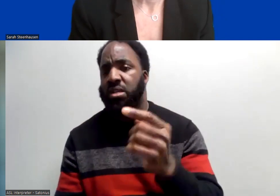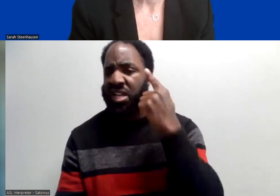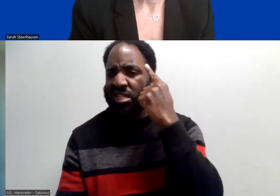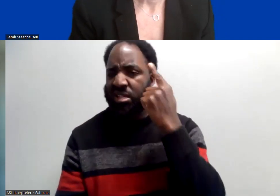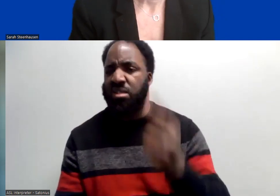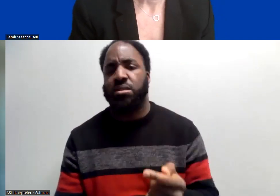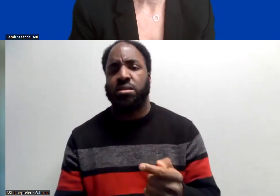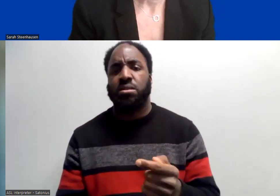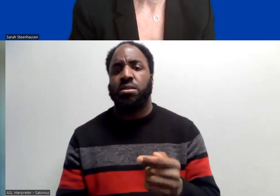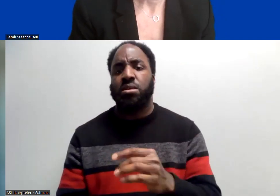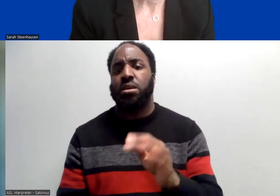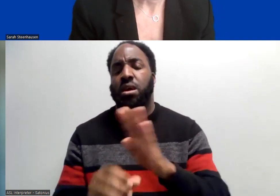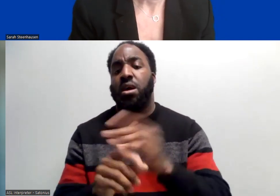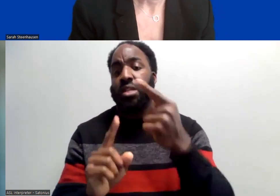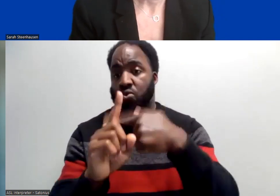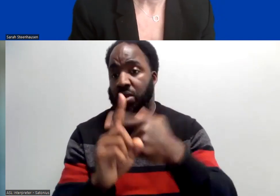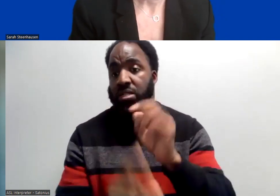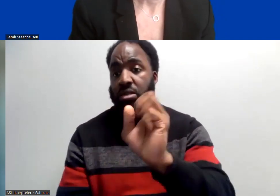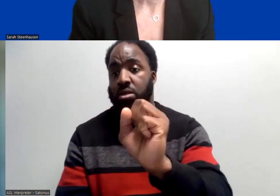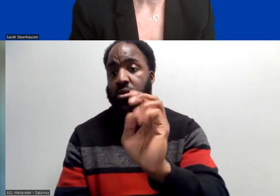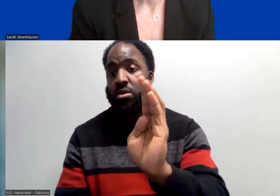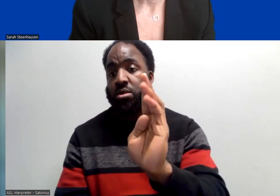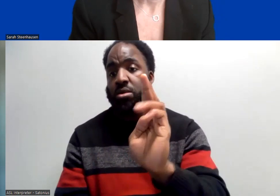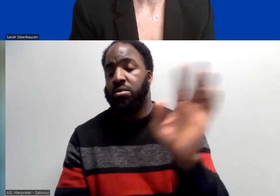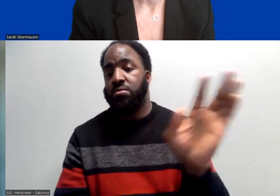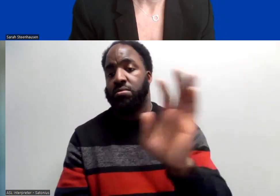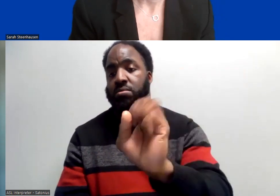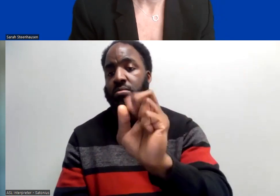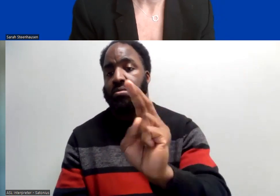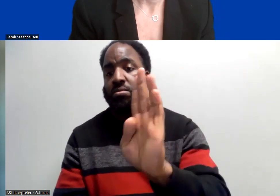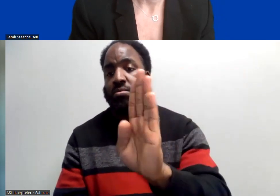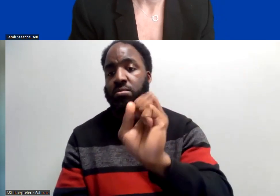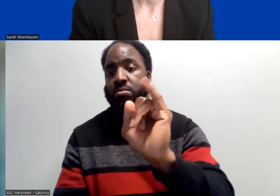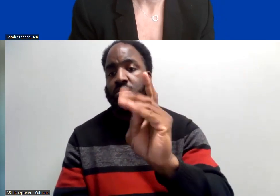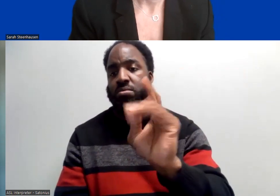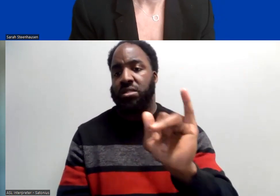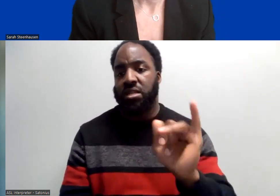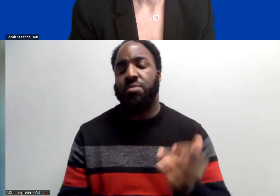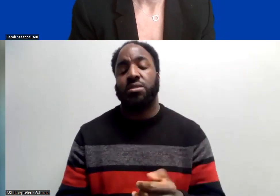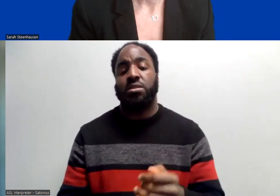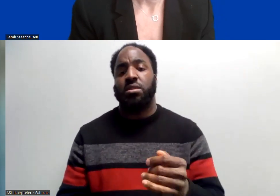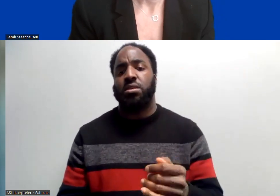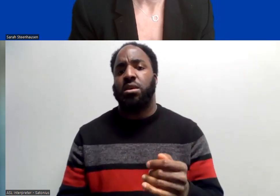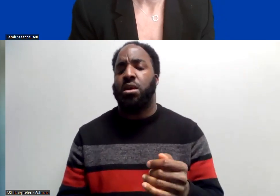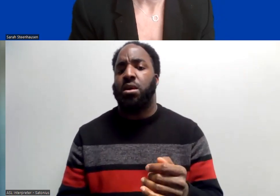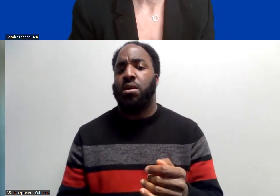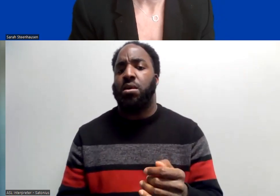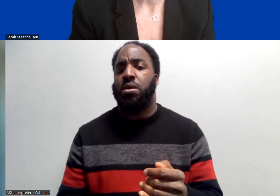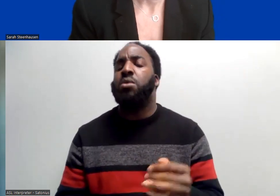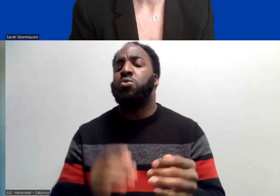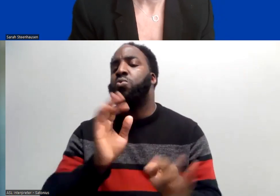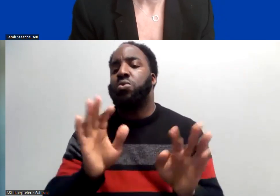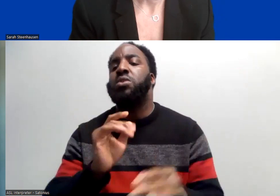on the rental subsidy. I think Sarah highlighted that in her review. Actually, Initiative